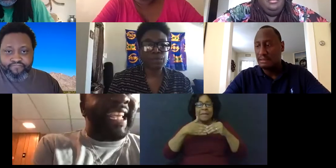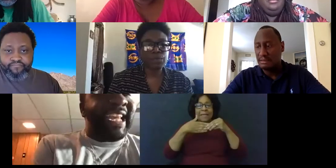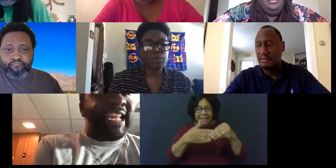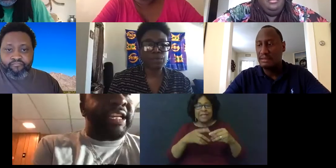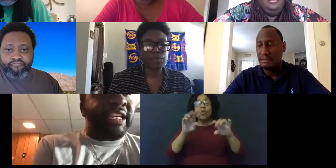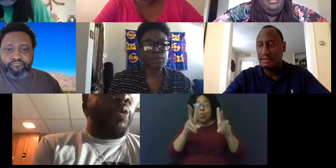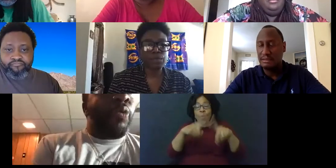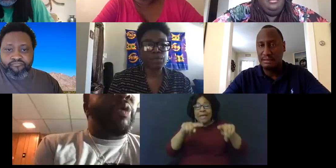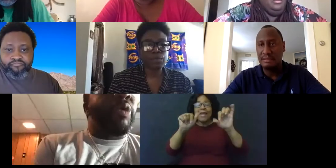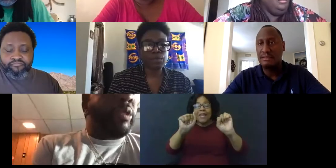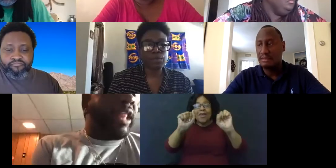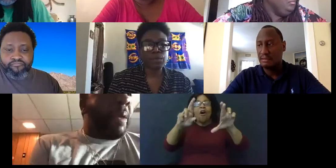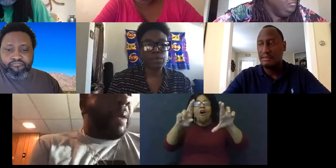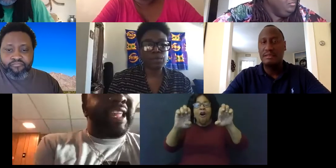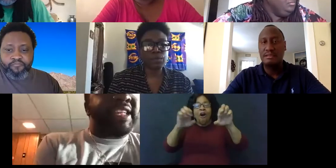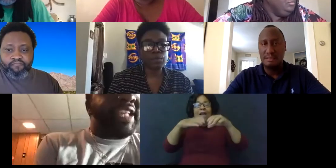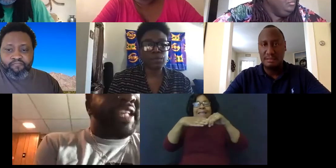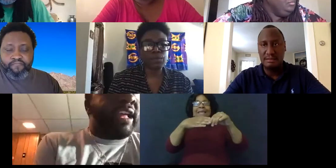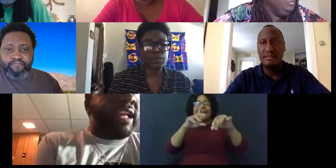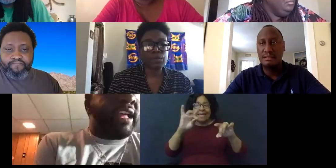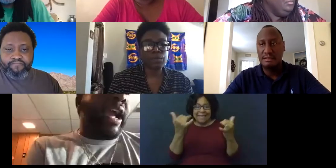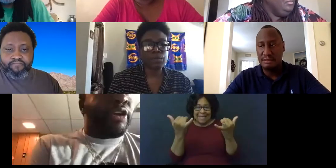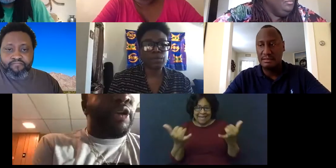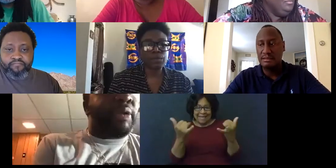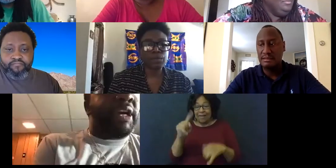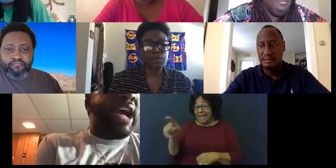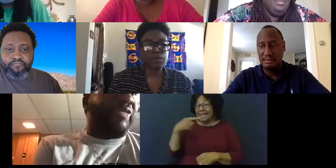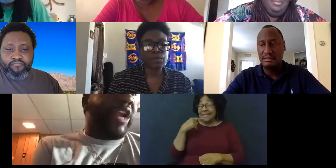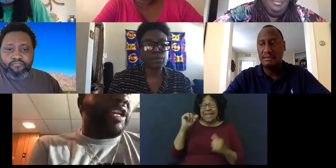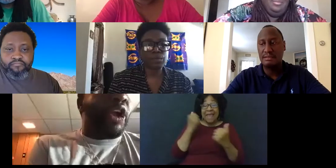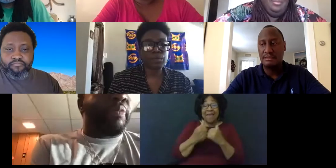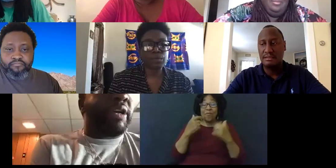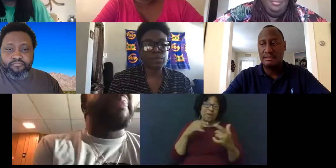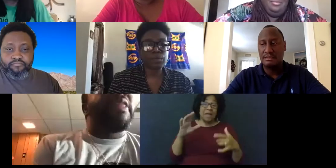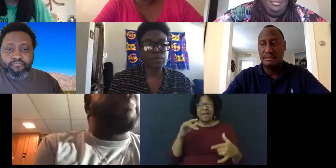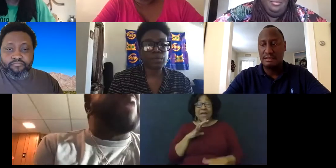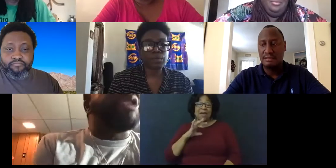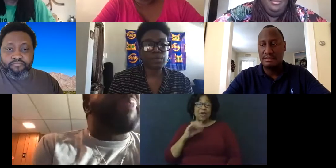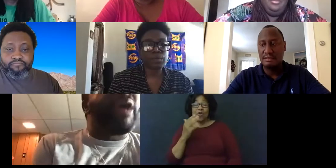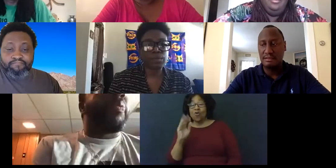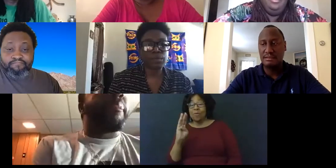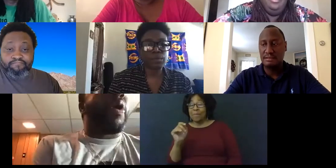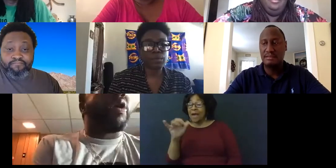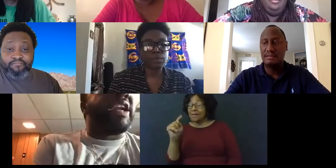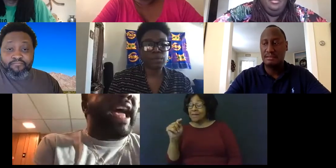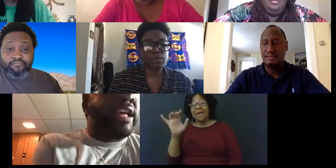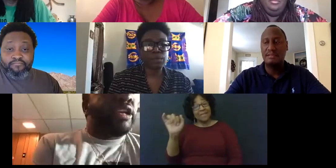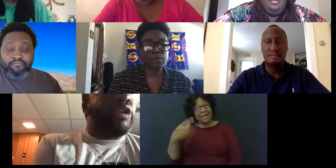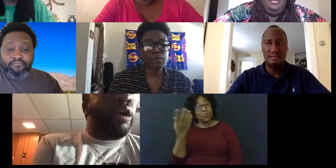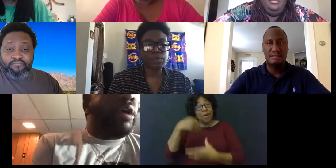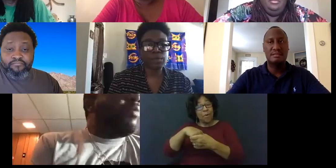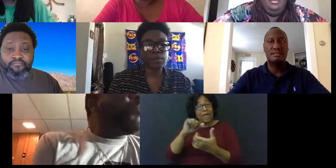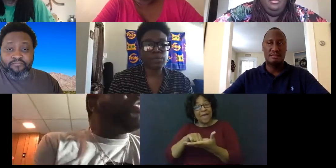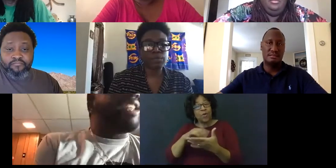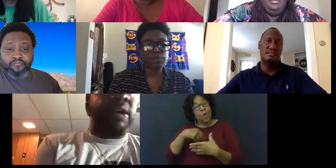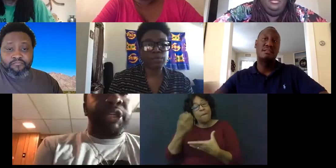We are leading. We like my man King said, everybody got the curb cut down. If they didn't get the curb cut, that's we're part of that. You